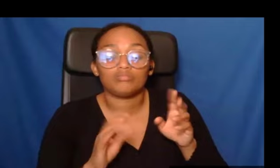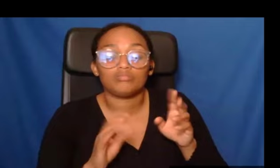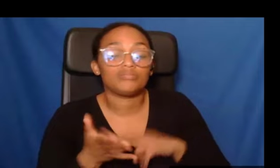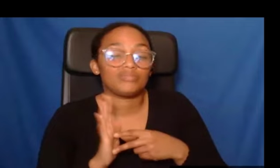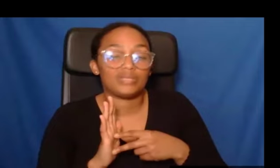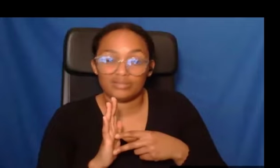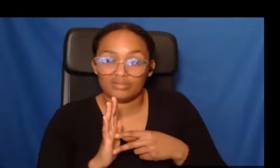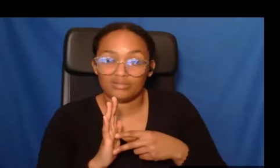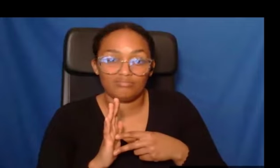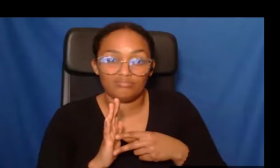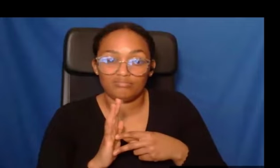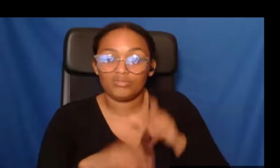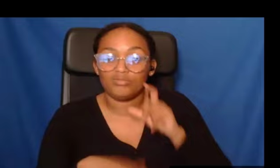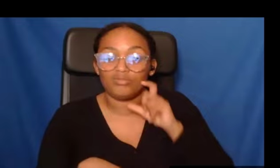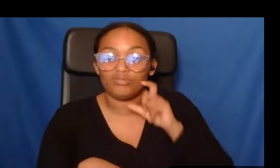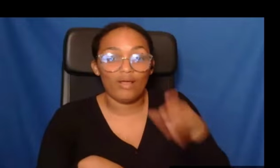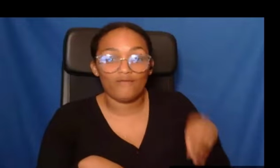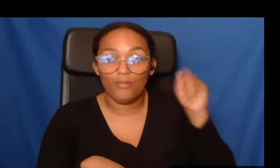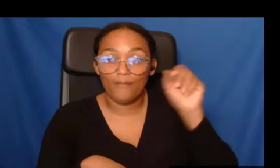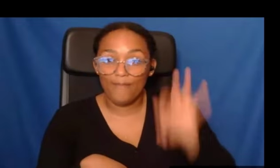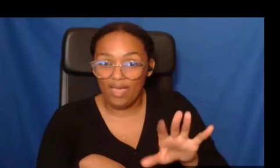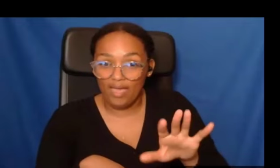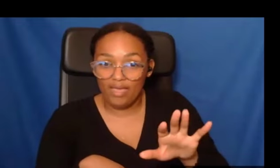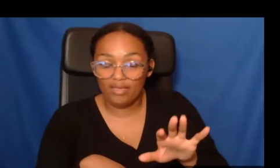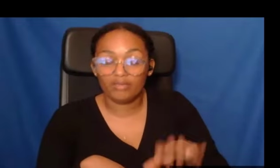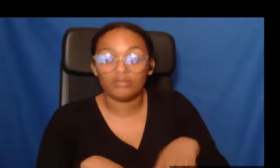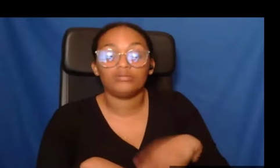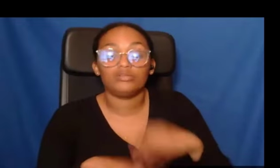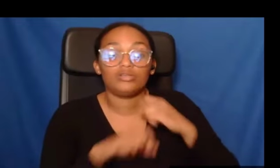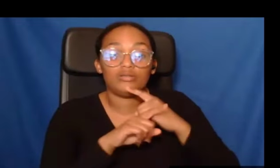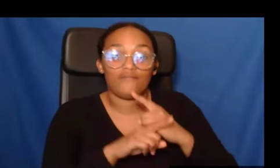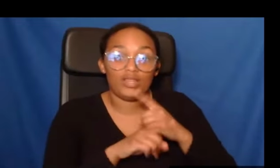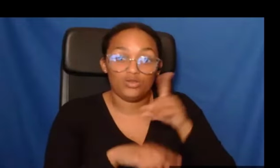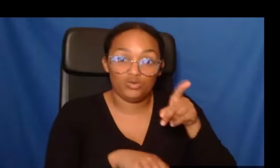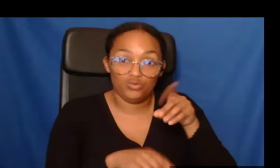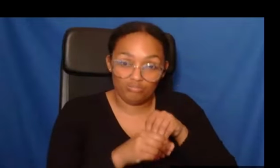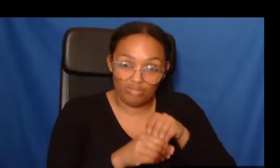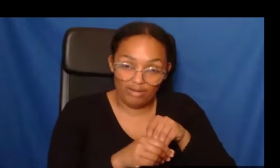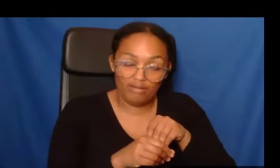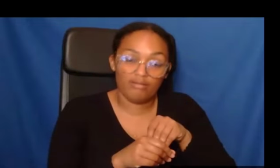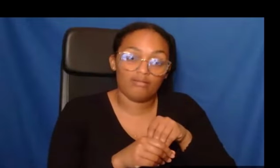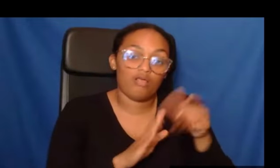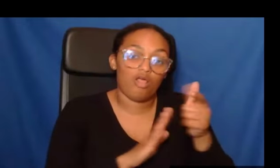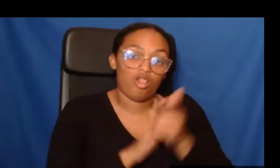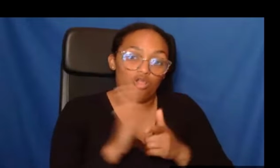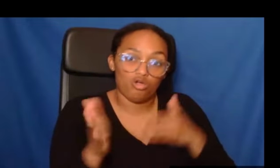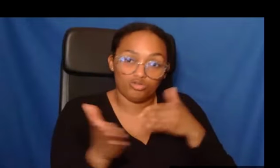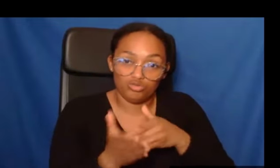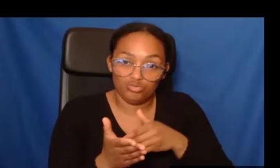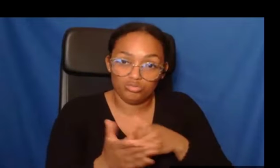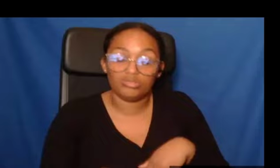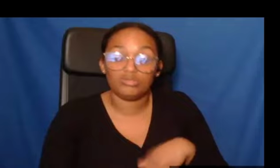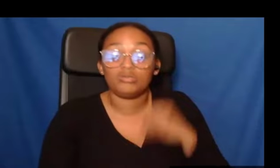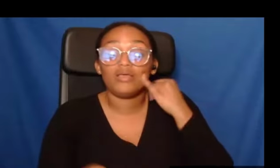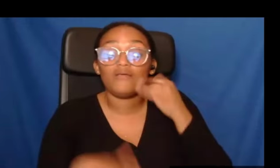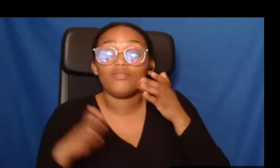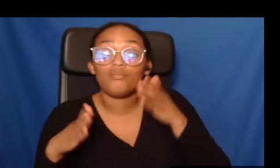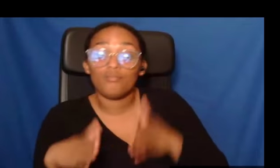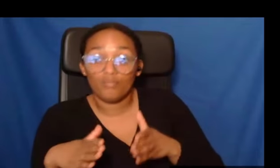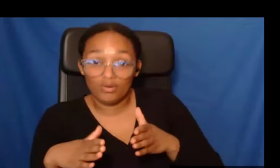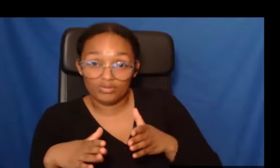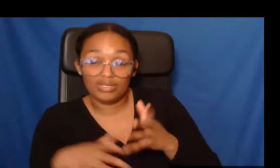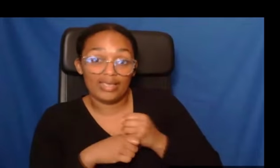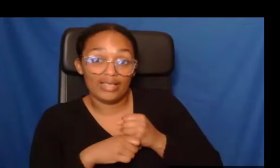defend you in a lawsuit. And then if that person gets a judgment against